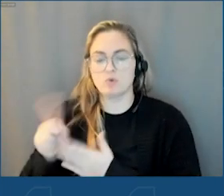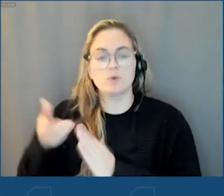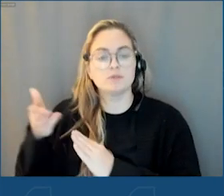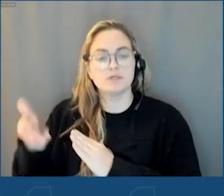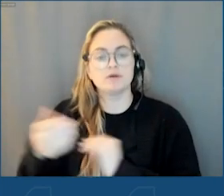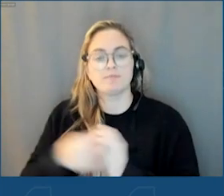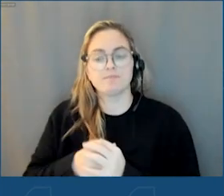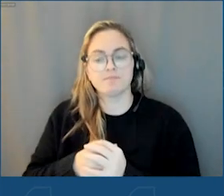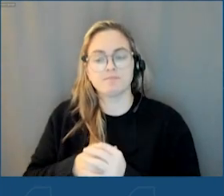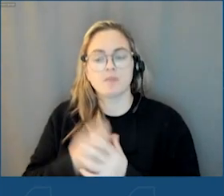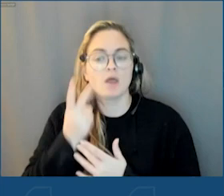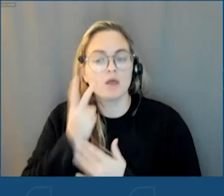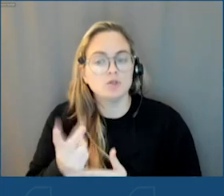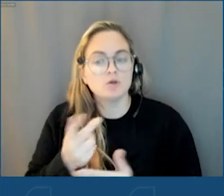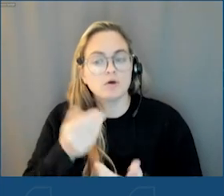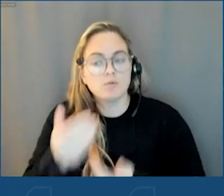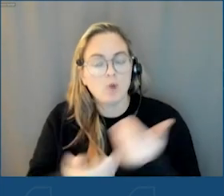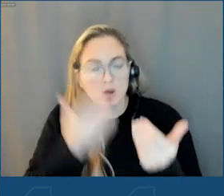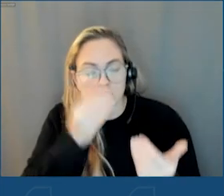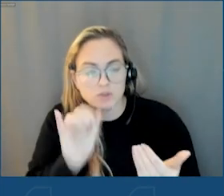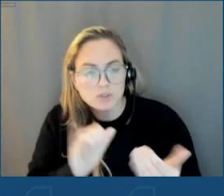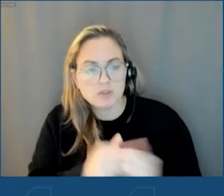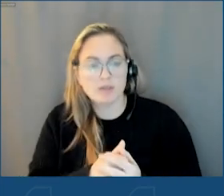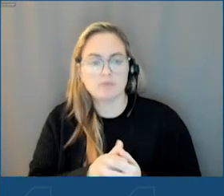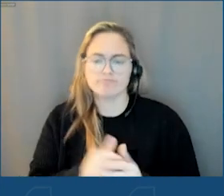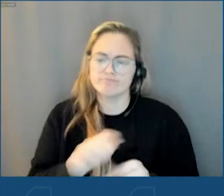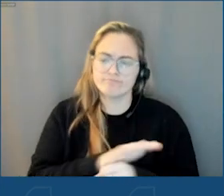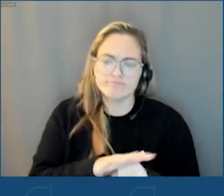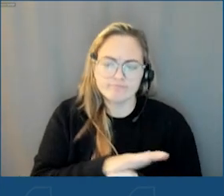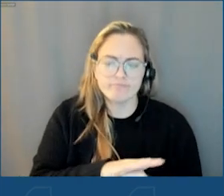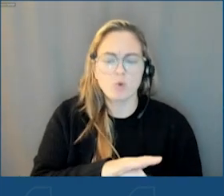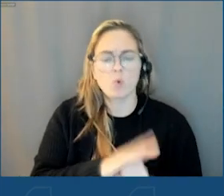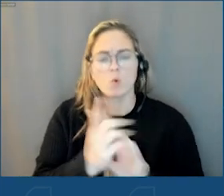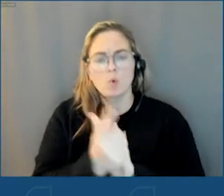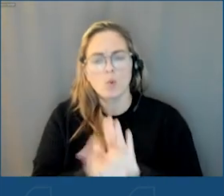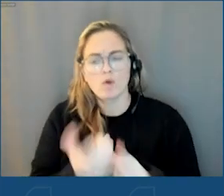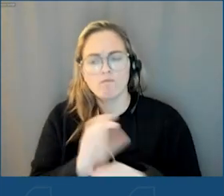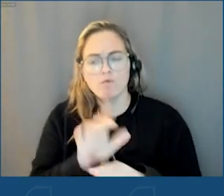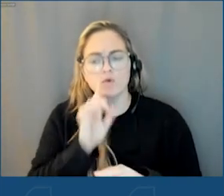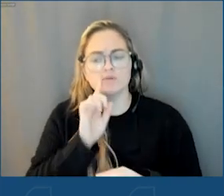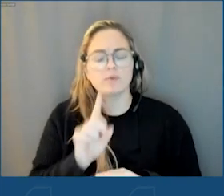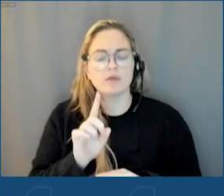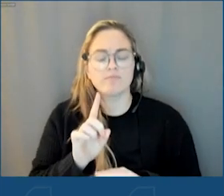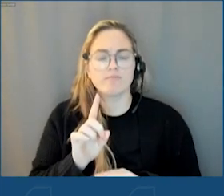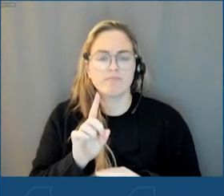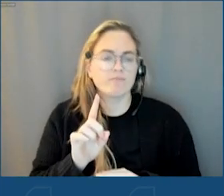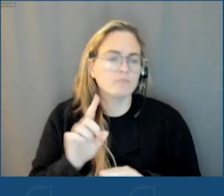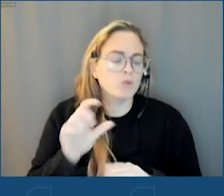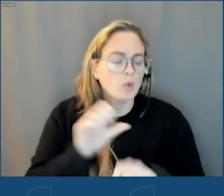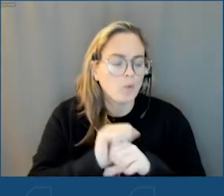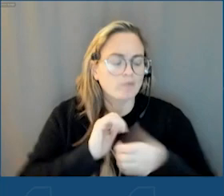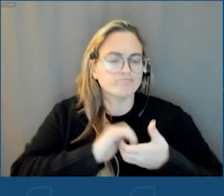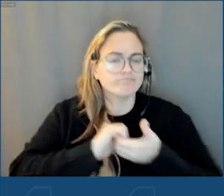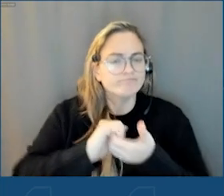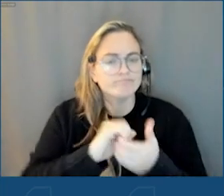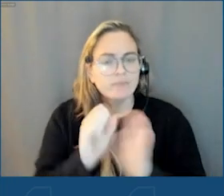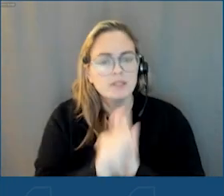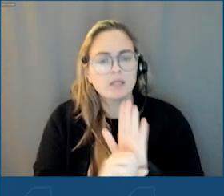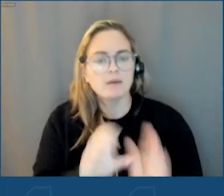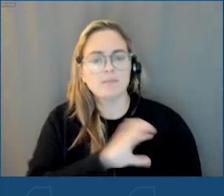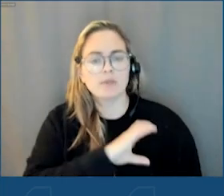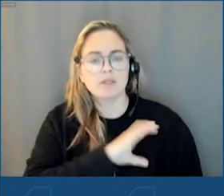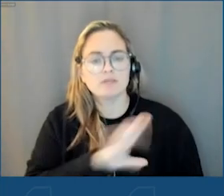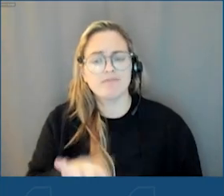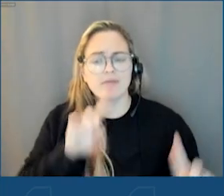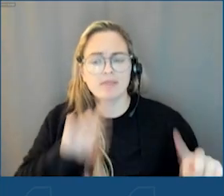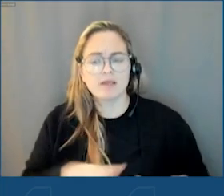I saw what progress looked like because we had local law enforcement that worked in partnership with our state police and found the answers. And